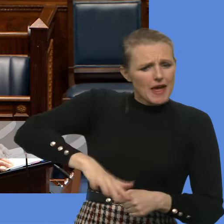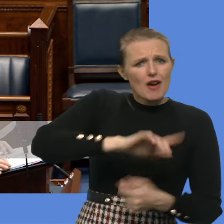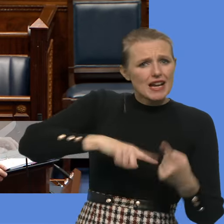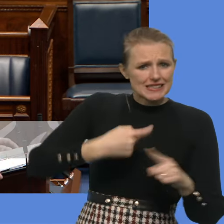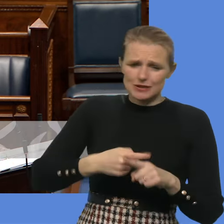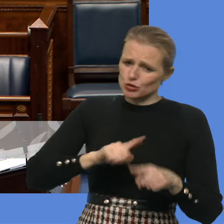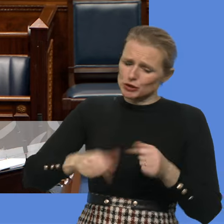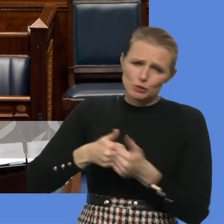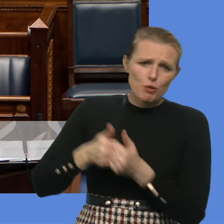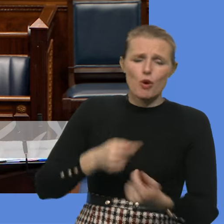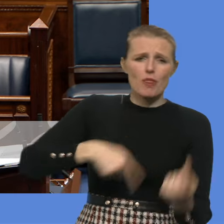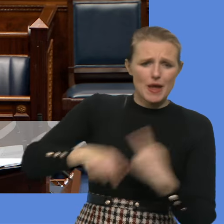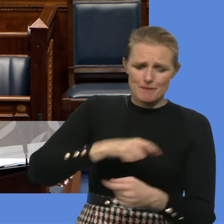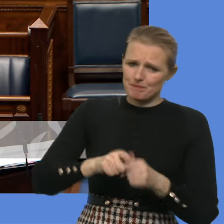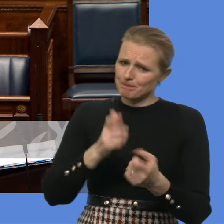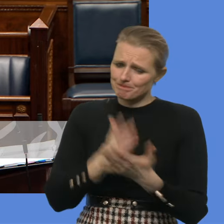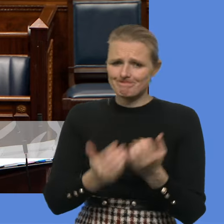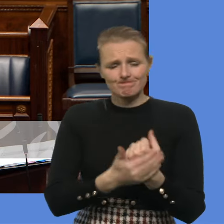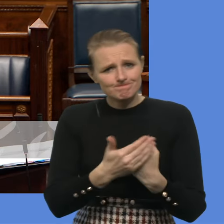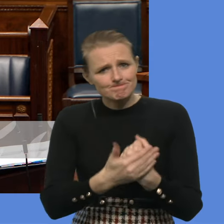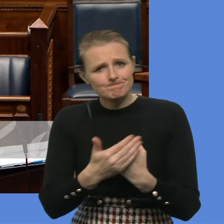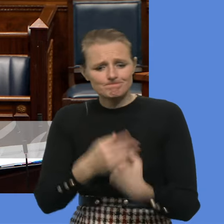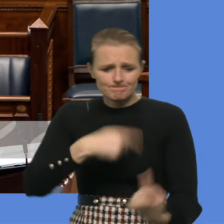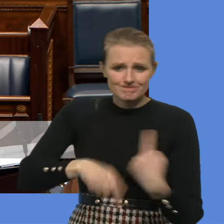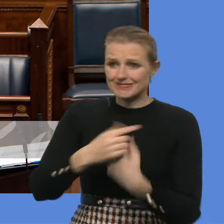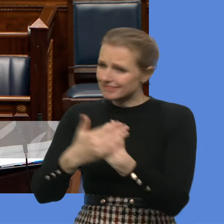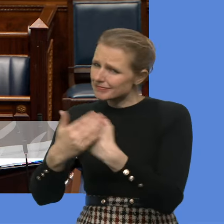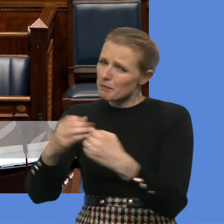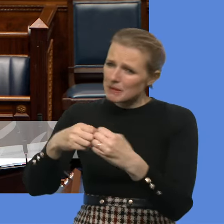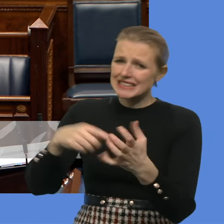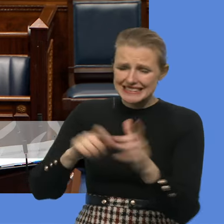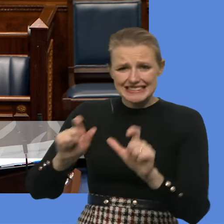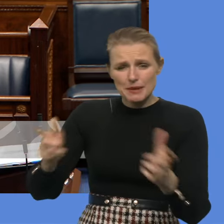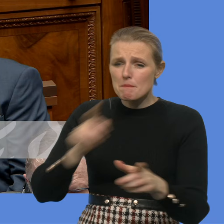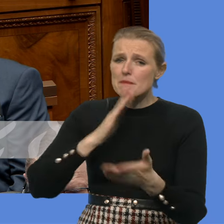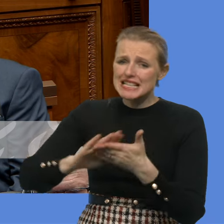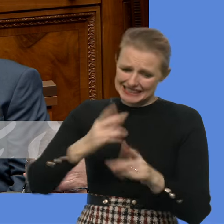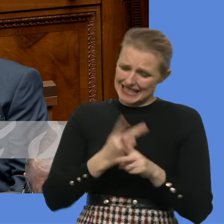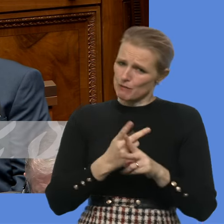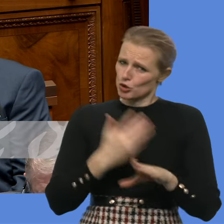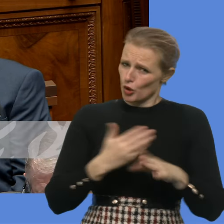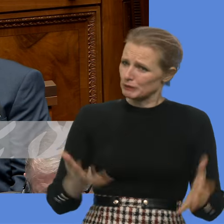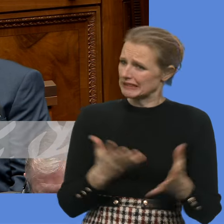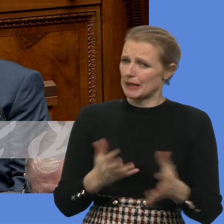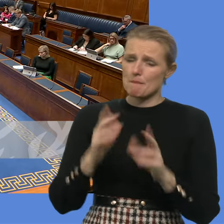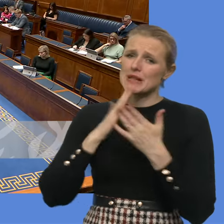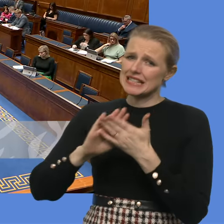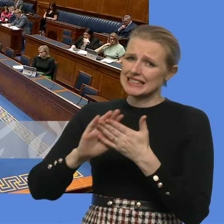can, and provide as much encouragement to BT and EE to keep the jobs that they have there. Alicia McHugh.